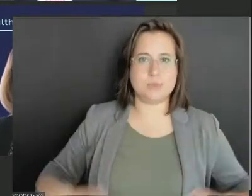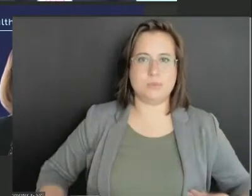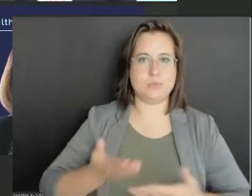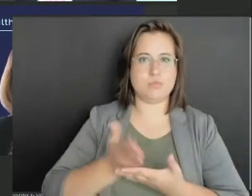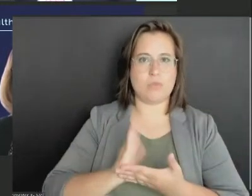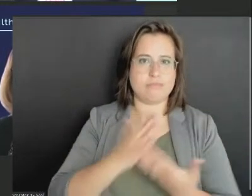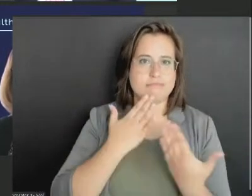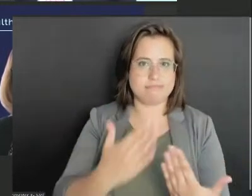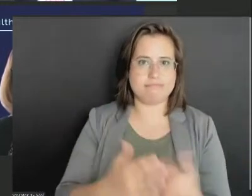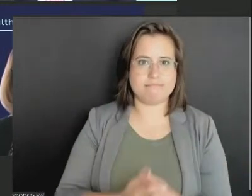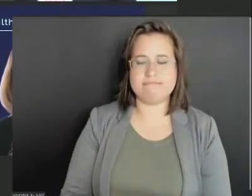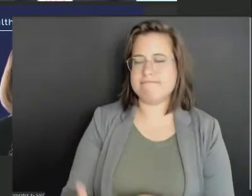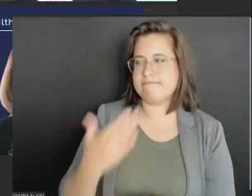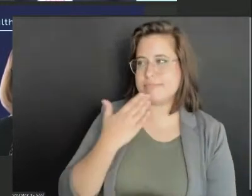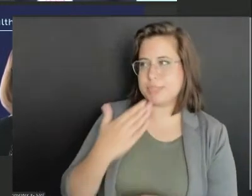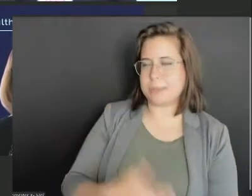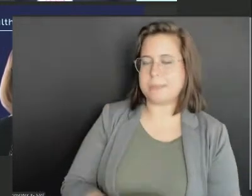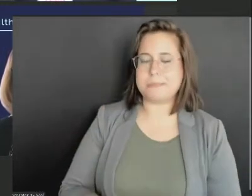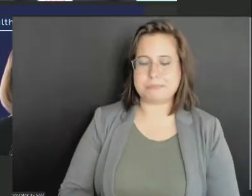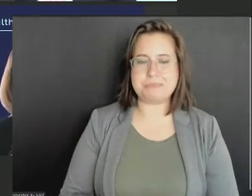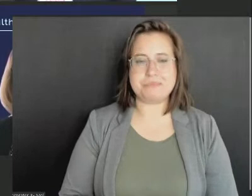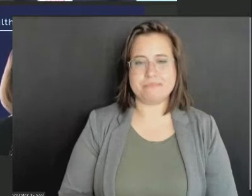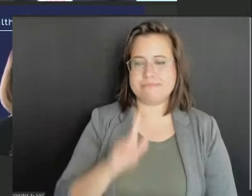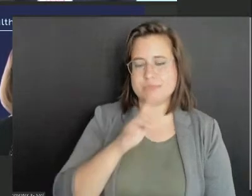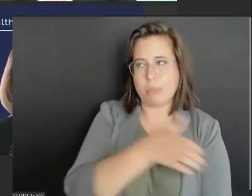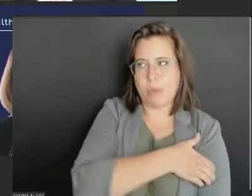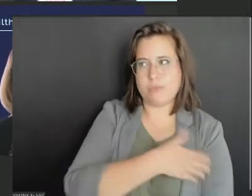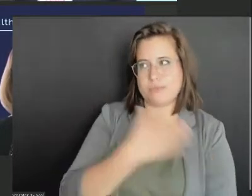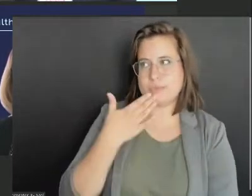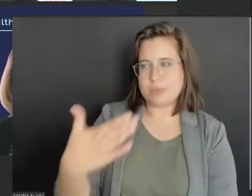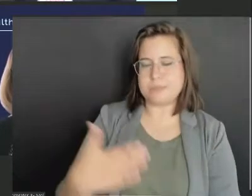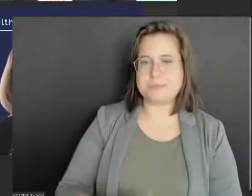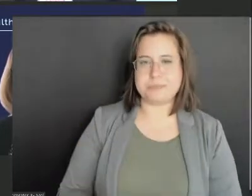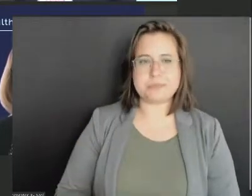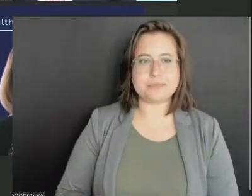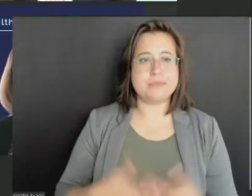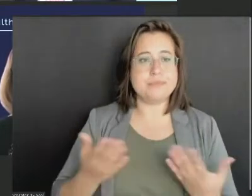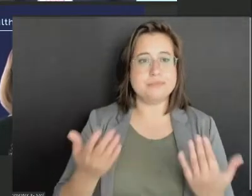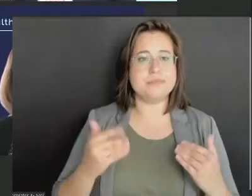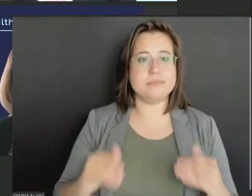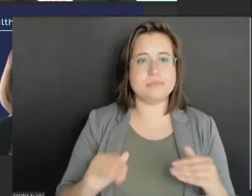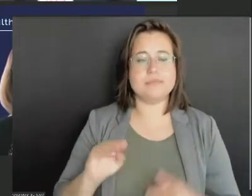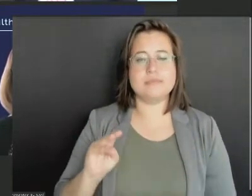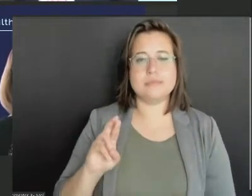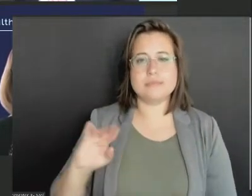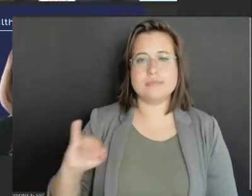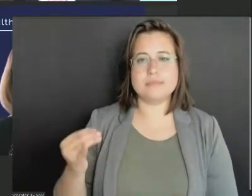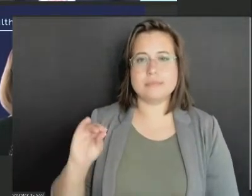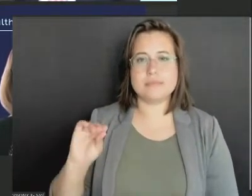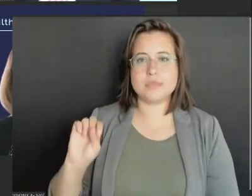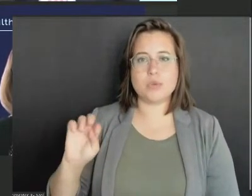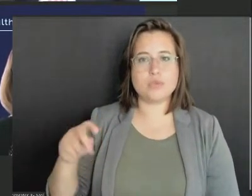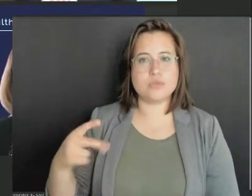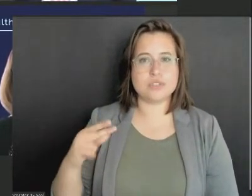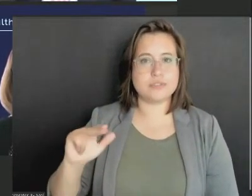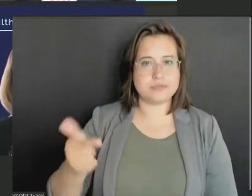Thank you, Mr. Toronzo. Very powerful. Please, Mr. Joseph, the floor is yours.